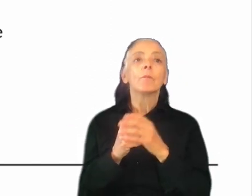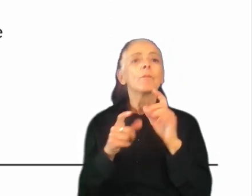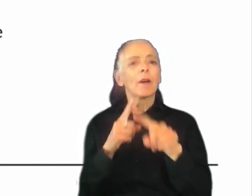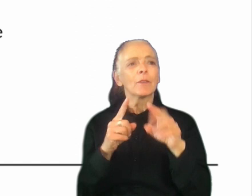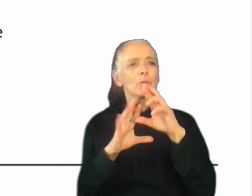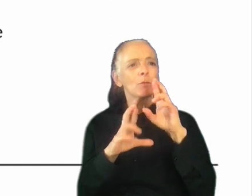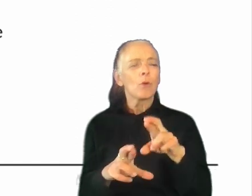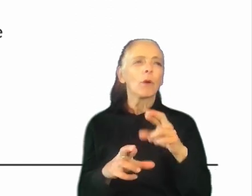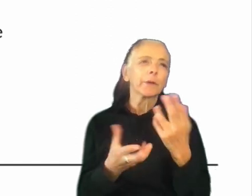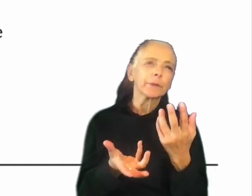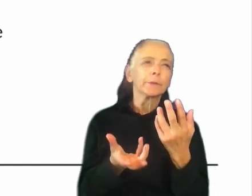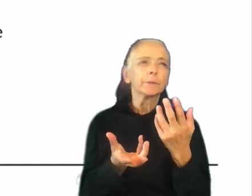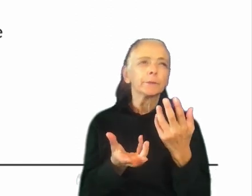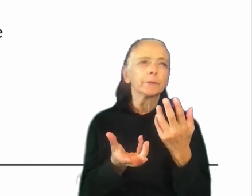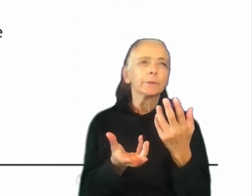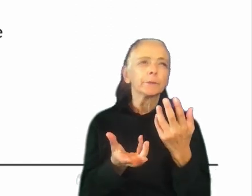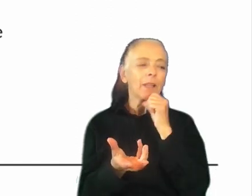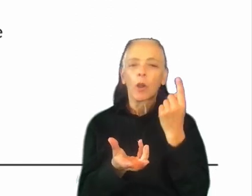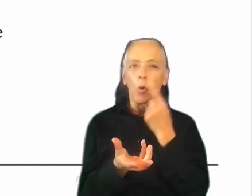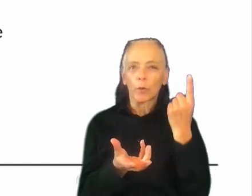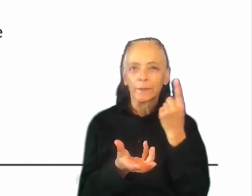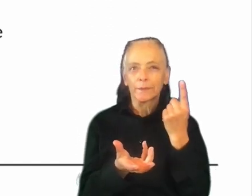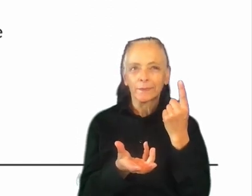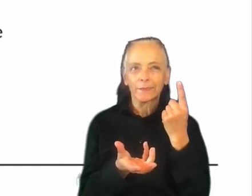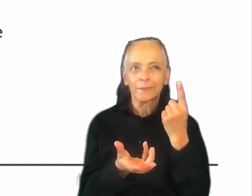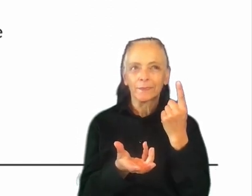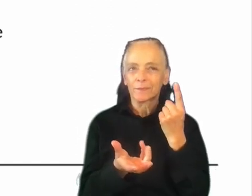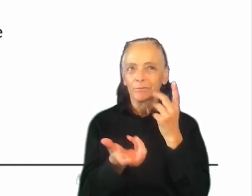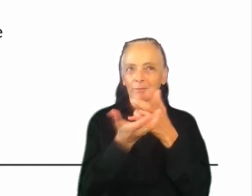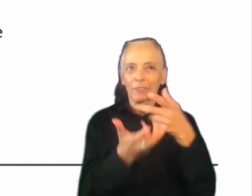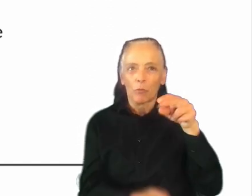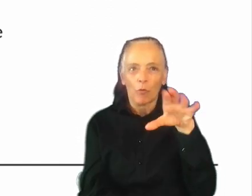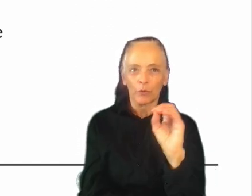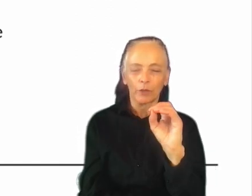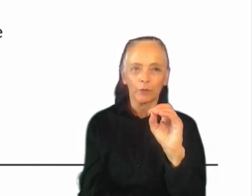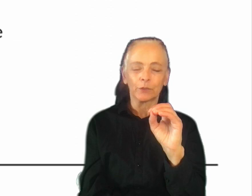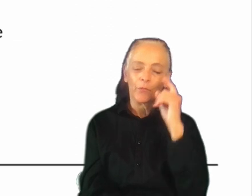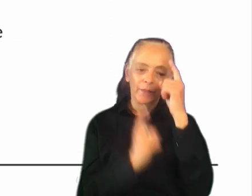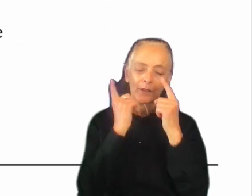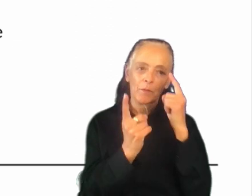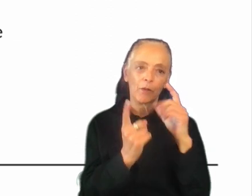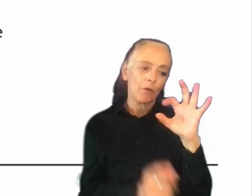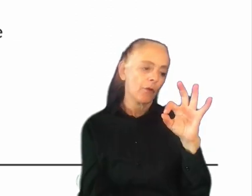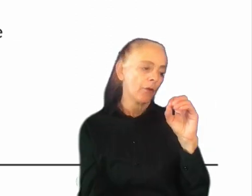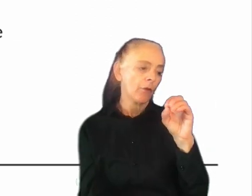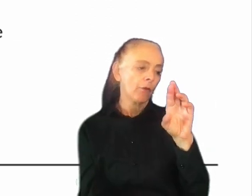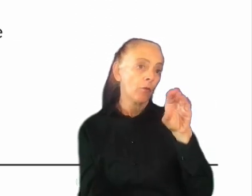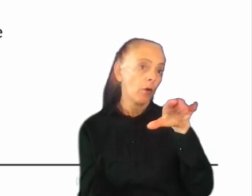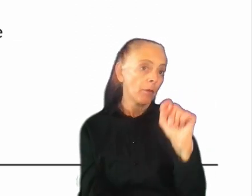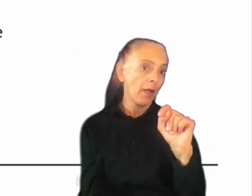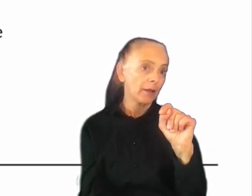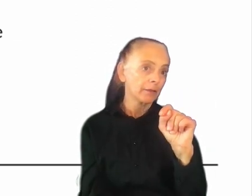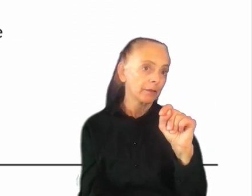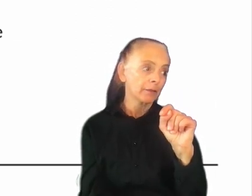the same as it actually being a portfolio piece so what you should do is consider the format that report we've made